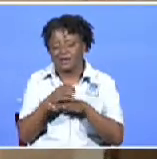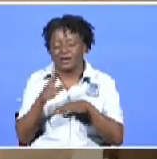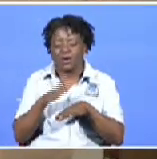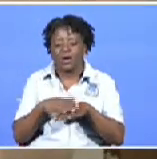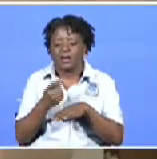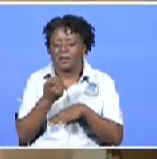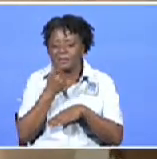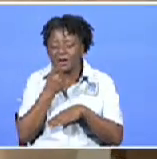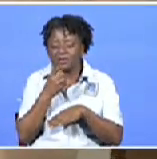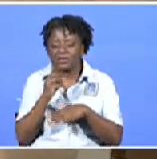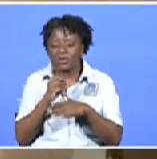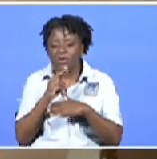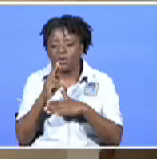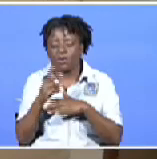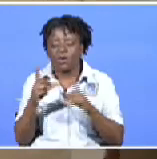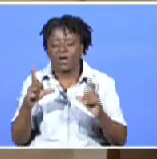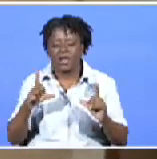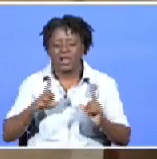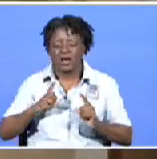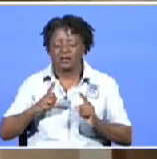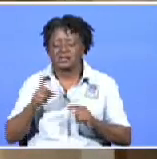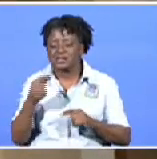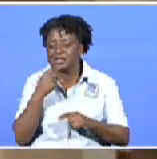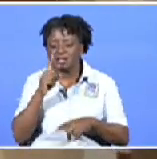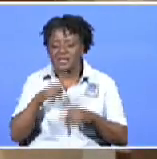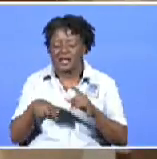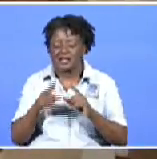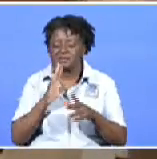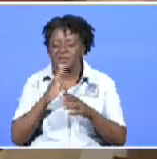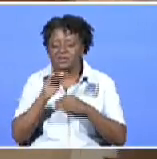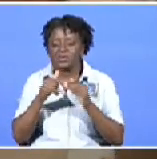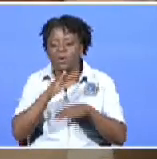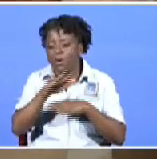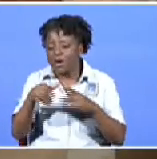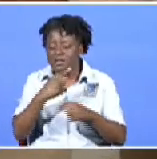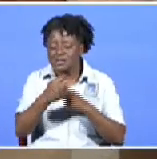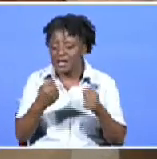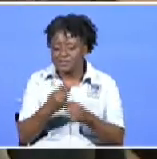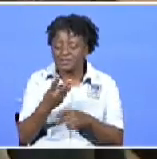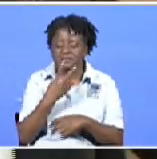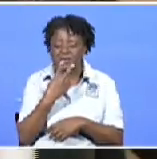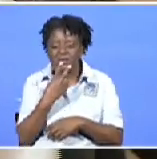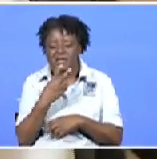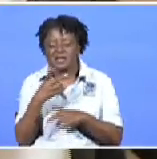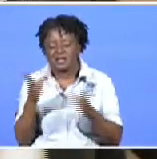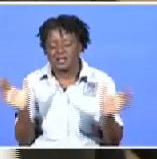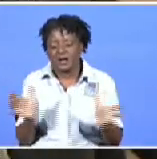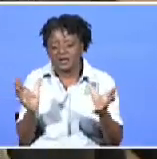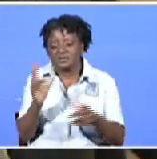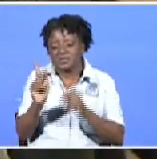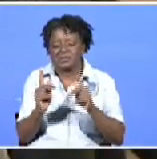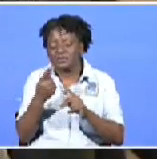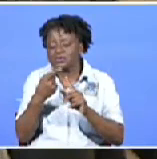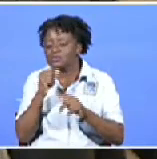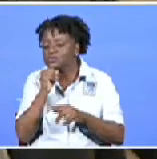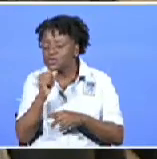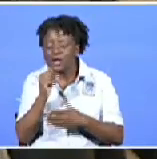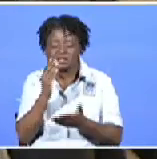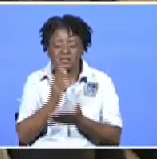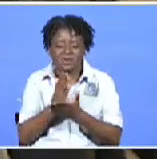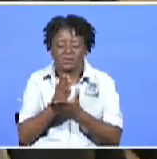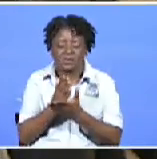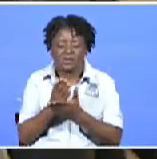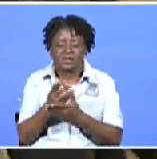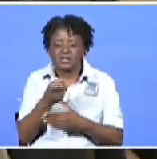says while he can't speak to all types of smoking, he encourages people to avoid it altogether. Smoking may cause oral cancer, and in